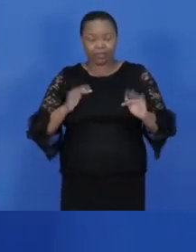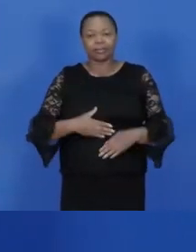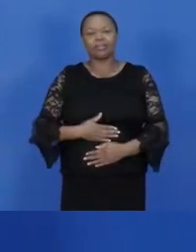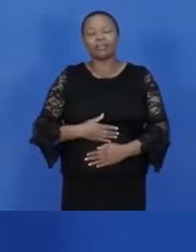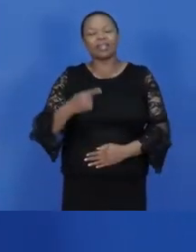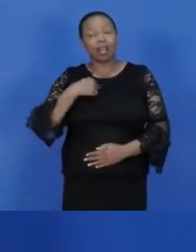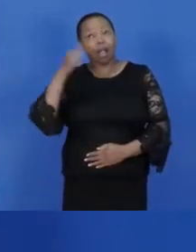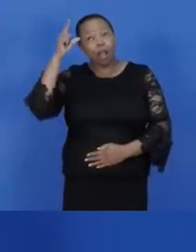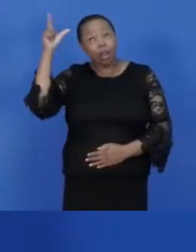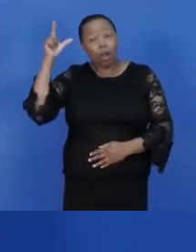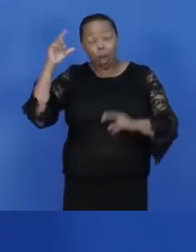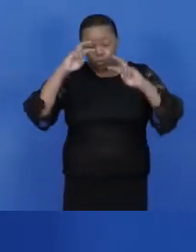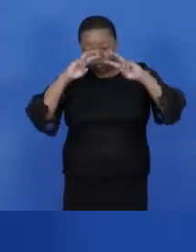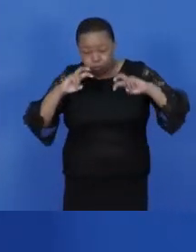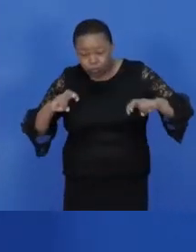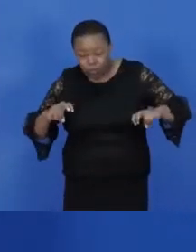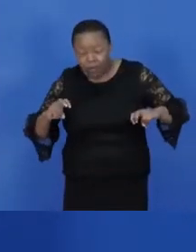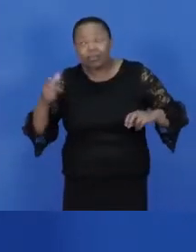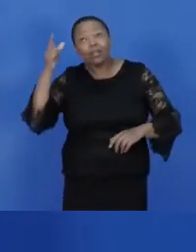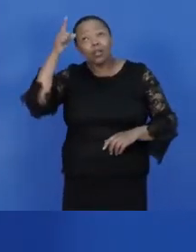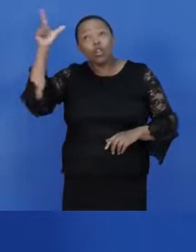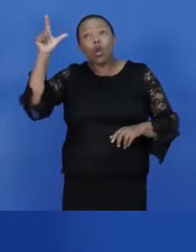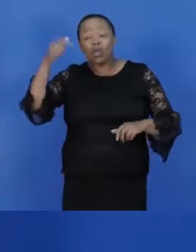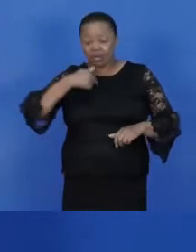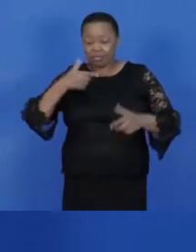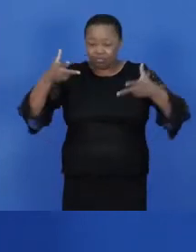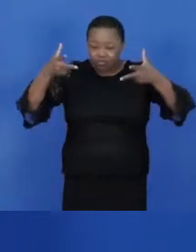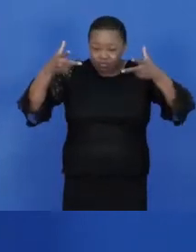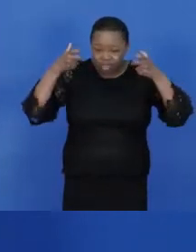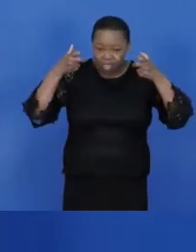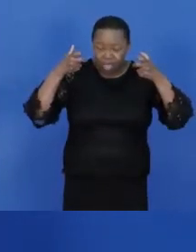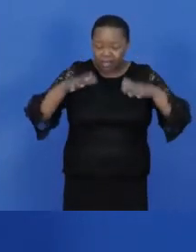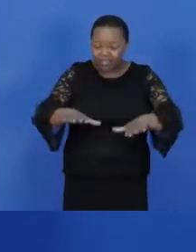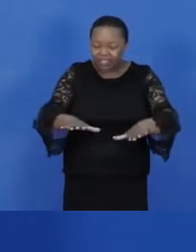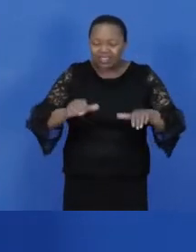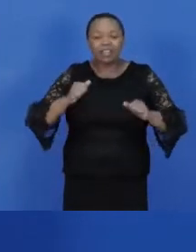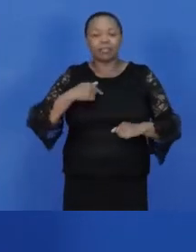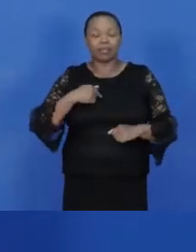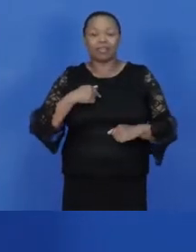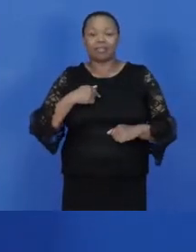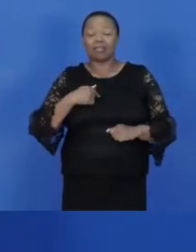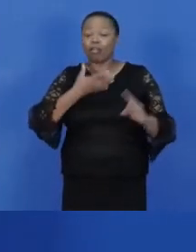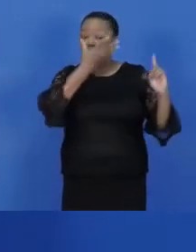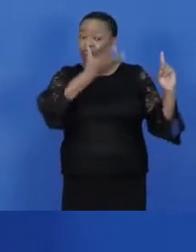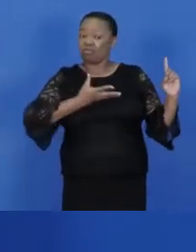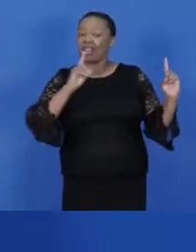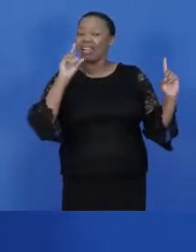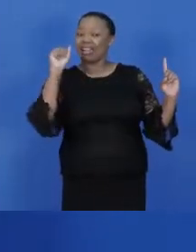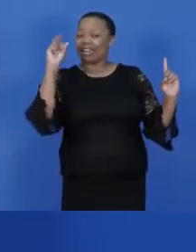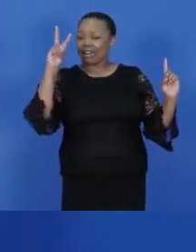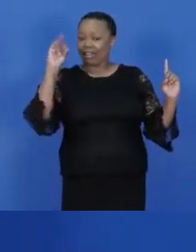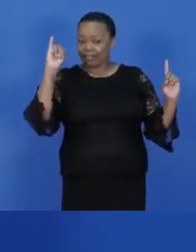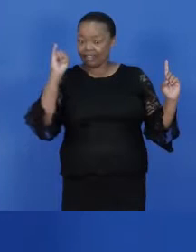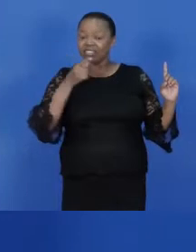the Lord and he heard me and delivered me from all my fears. That is what David is saying unto us right